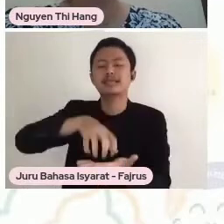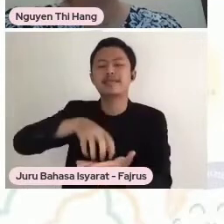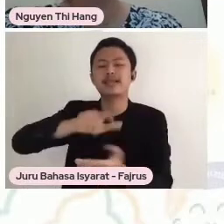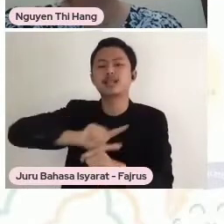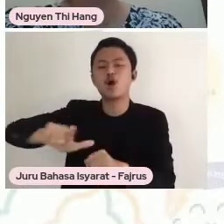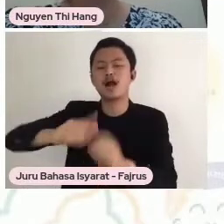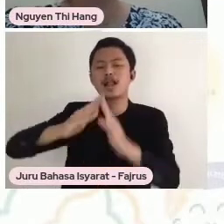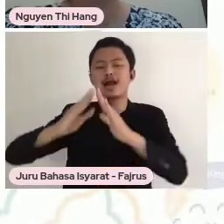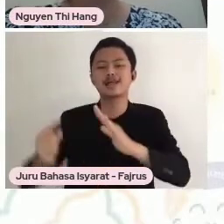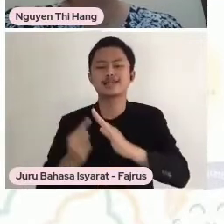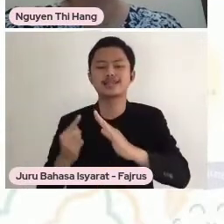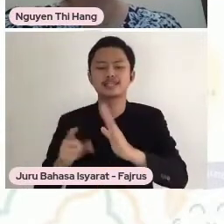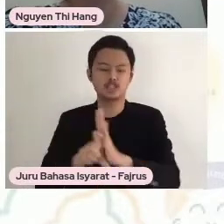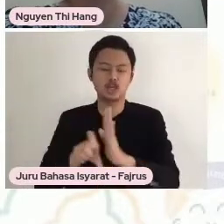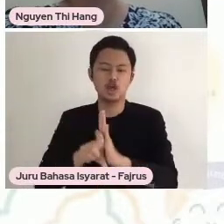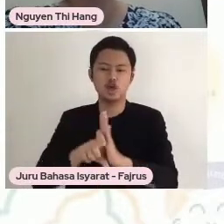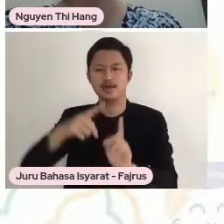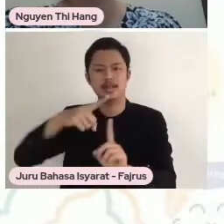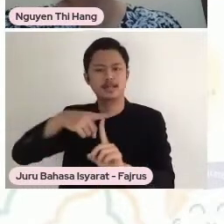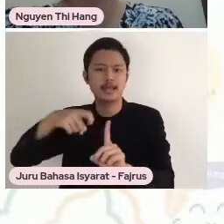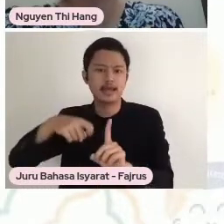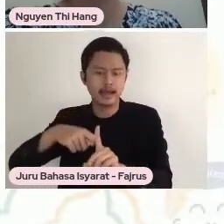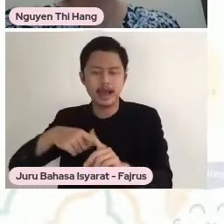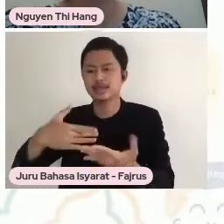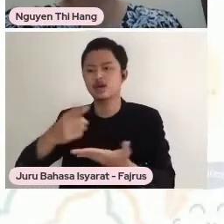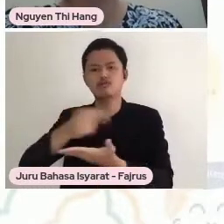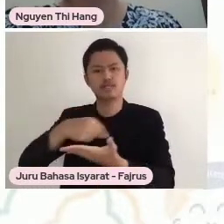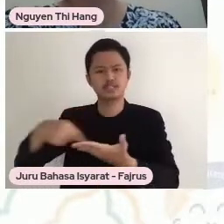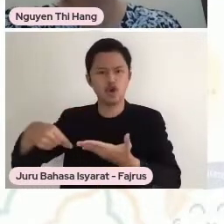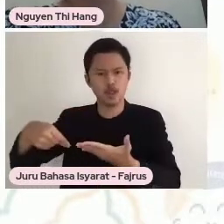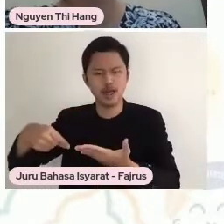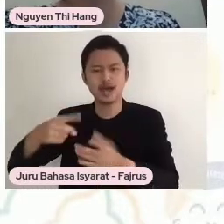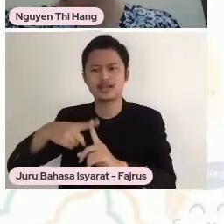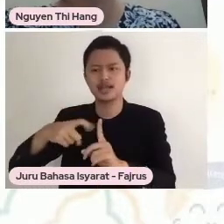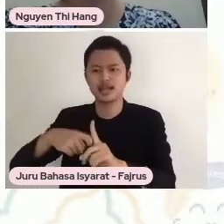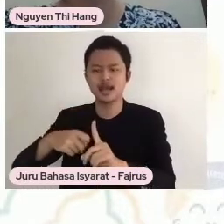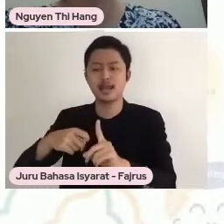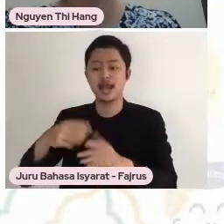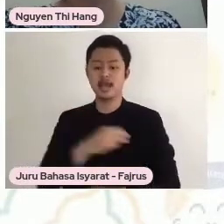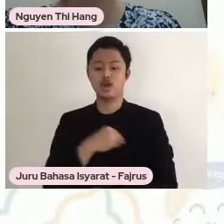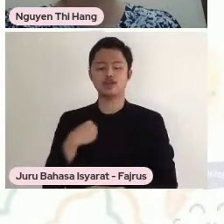like kindergarten or primary school with the doctor.